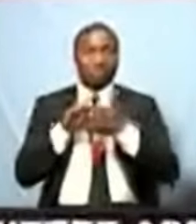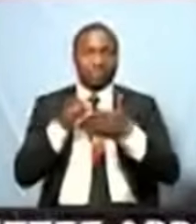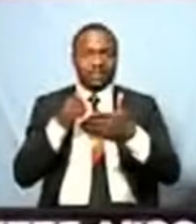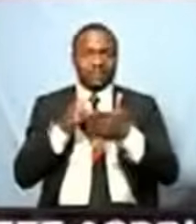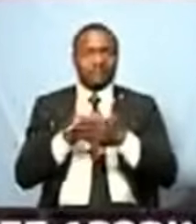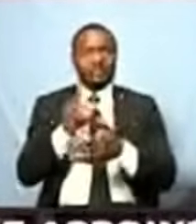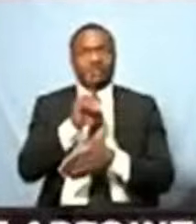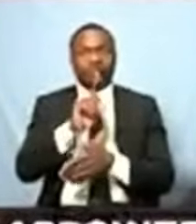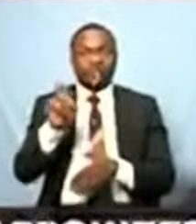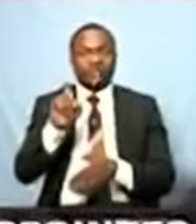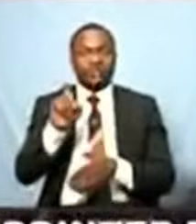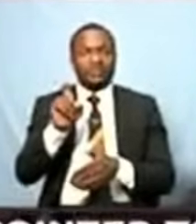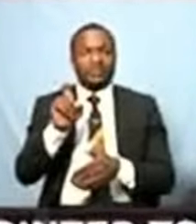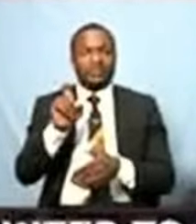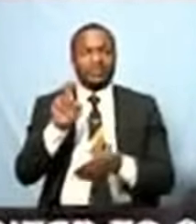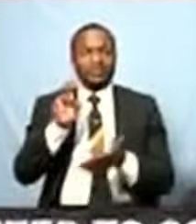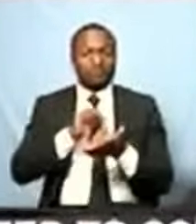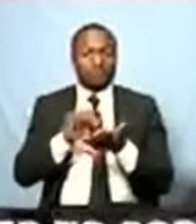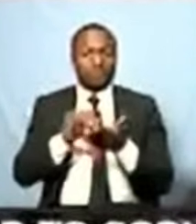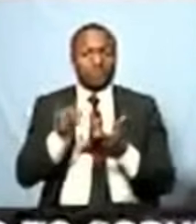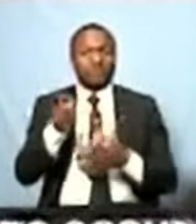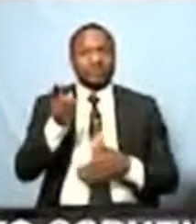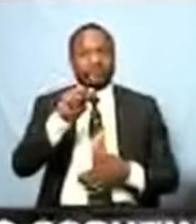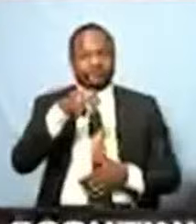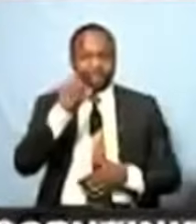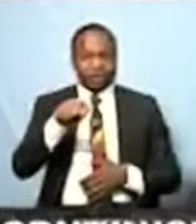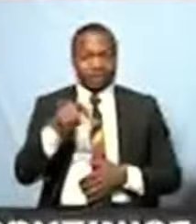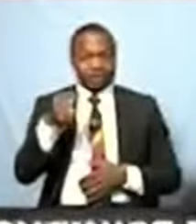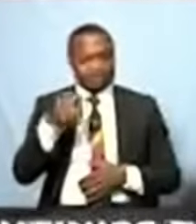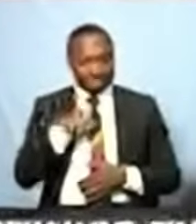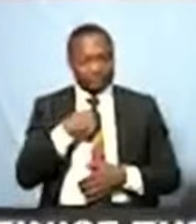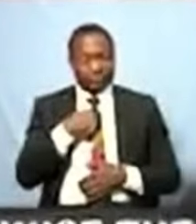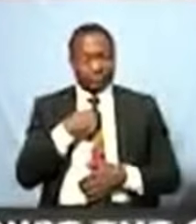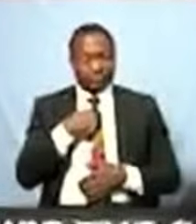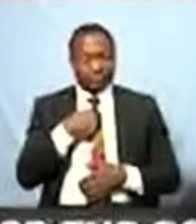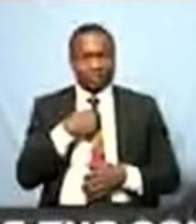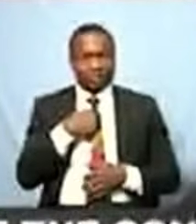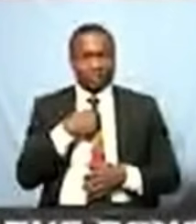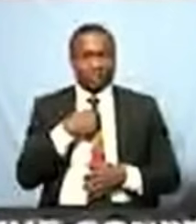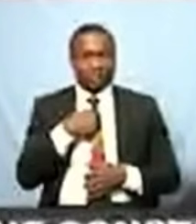million. So to me, the tilt is